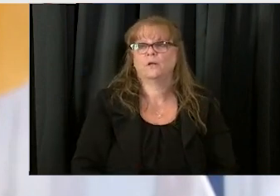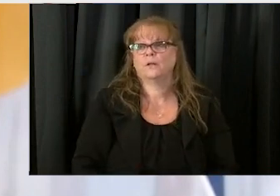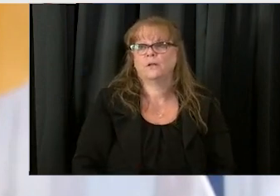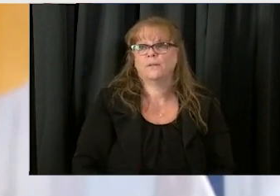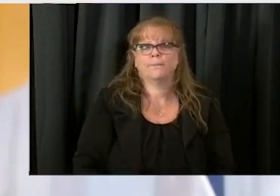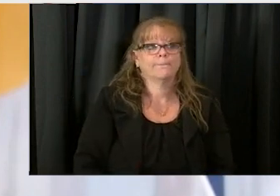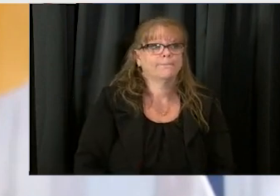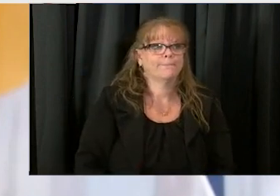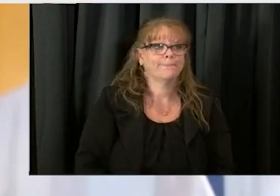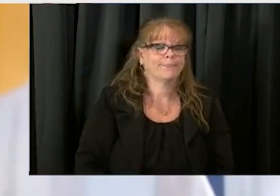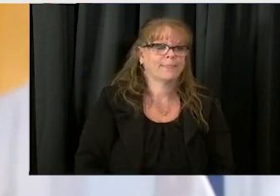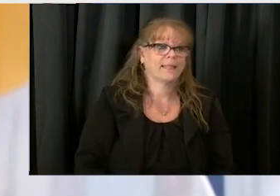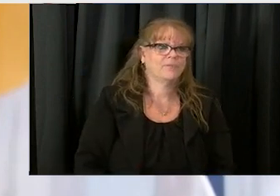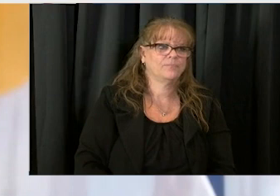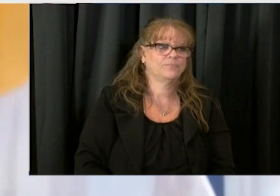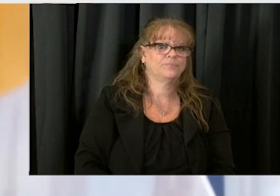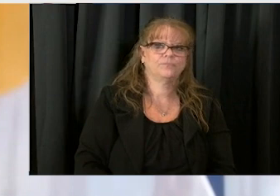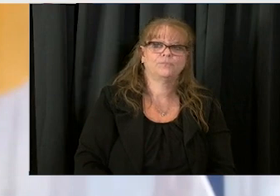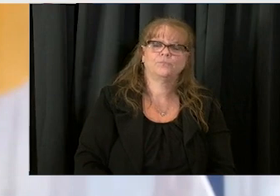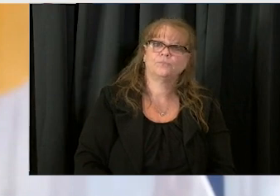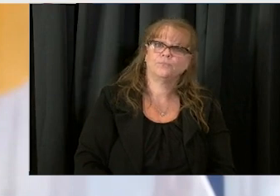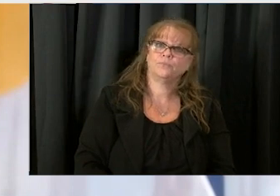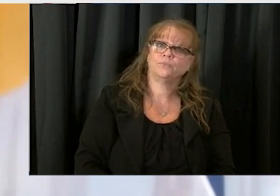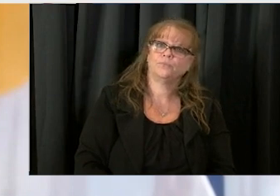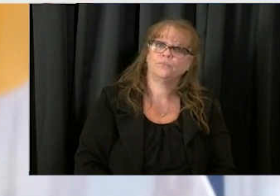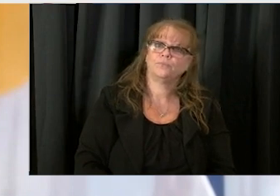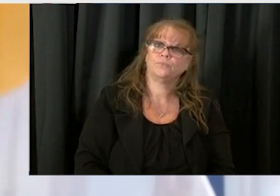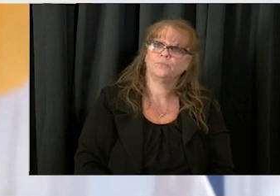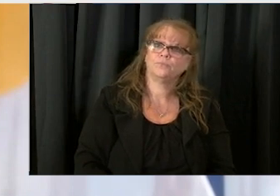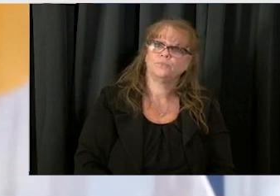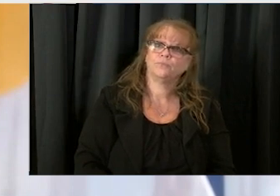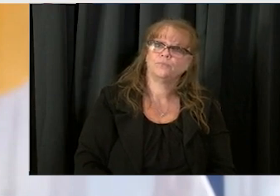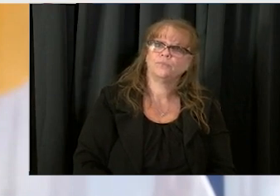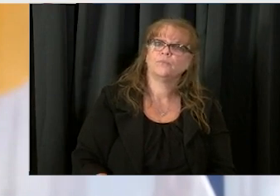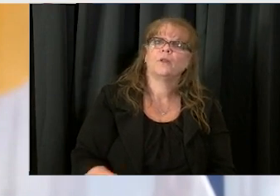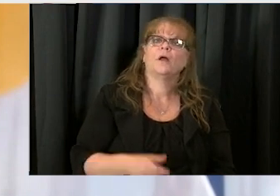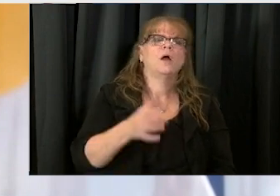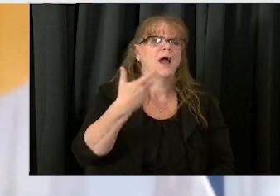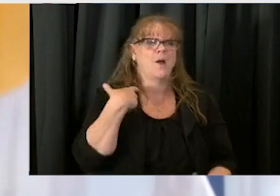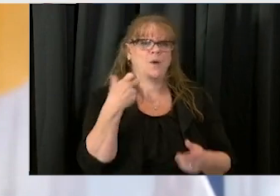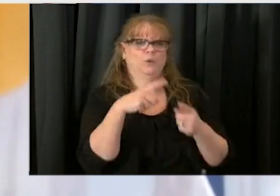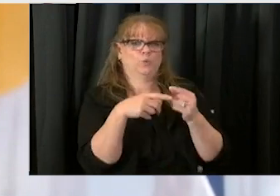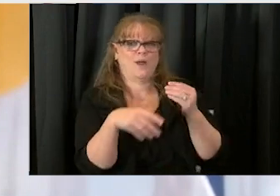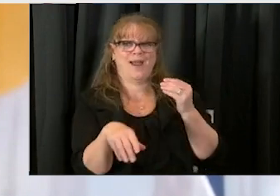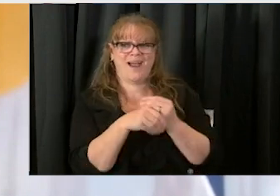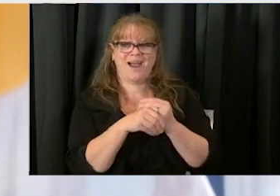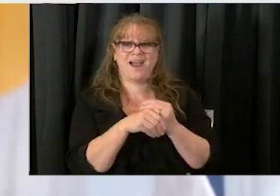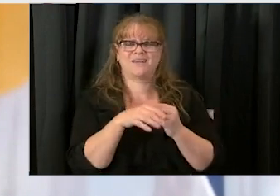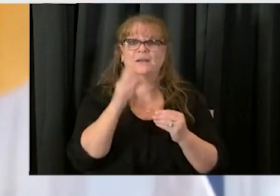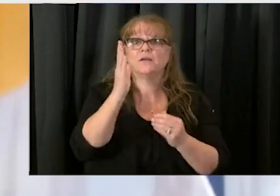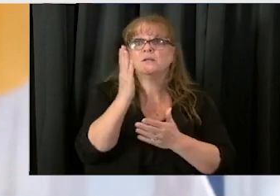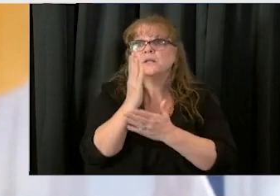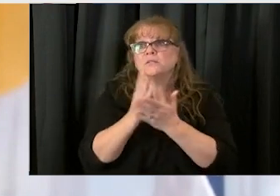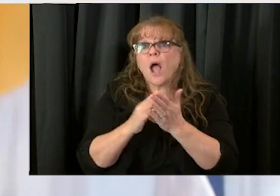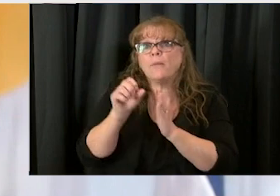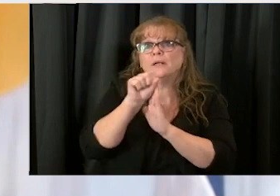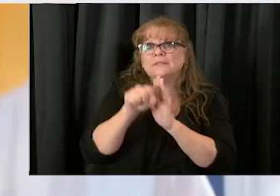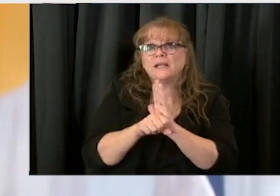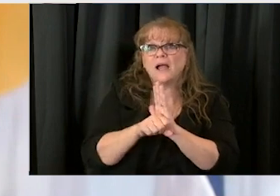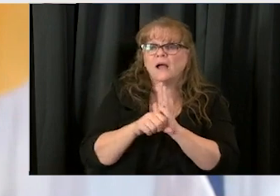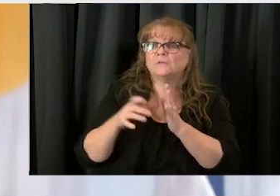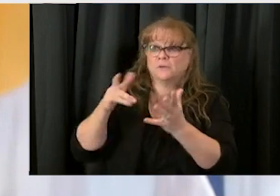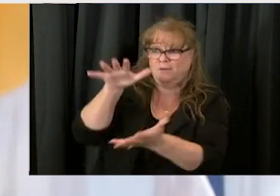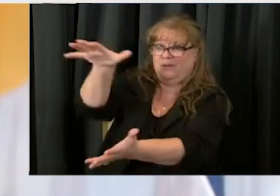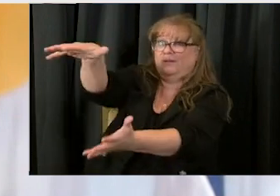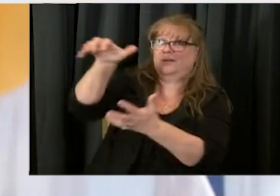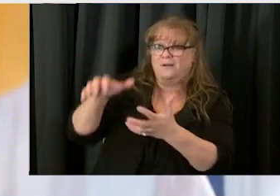I would add there have been states that are delaying, presumably until more things are lined up, and as a result have far less people vaccinated than